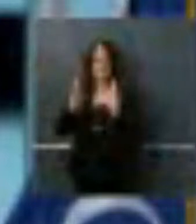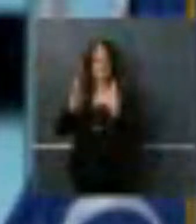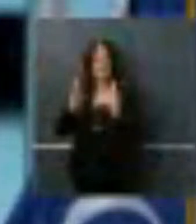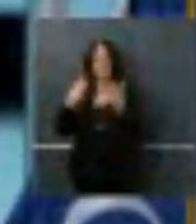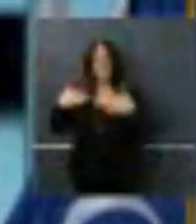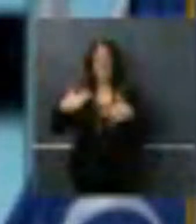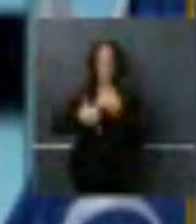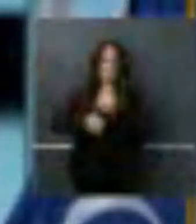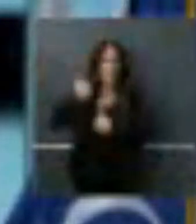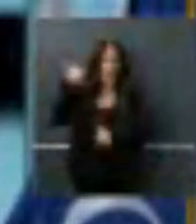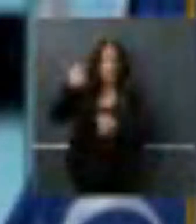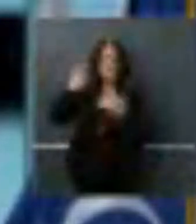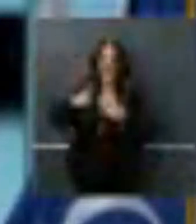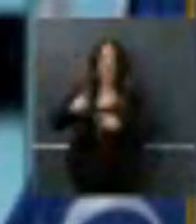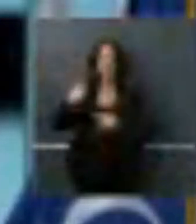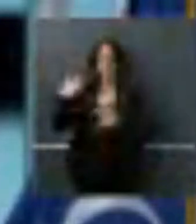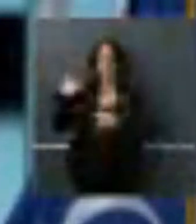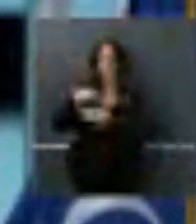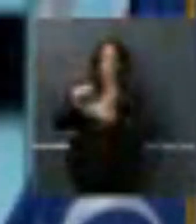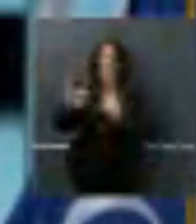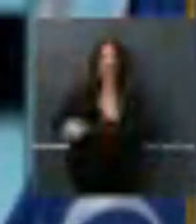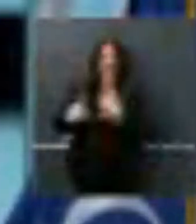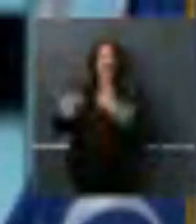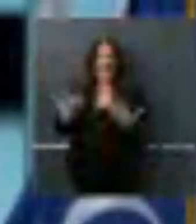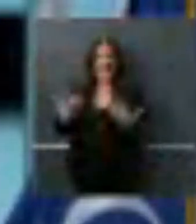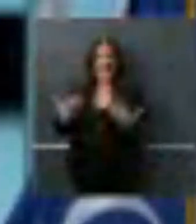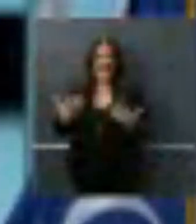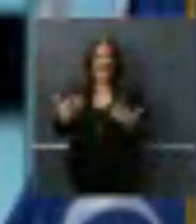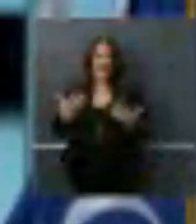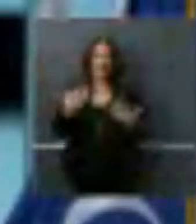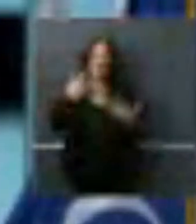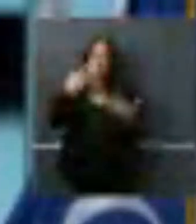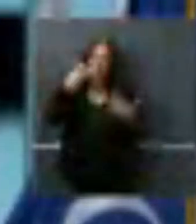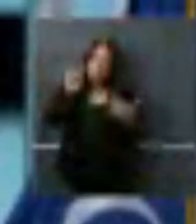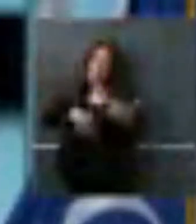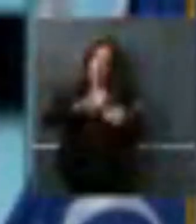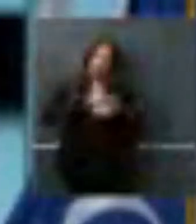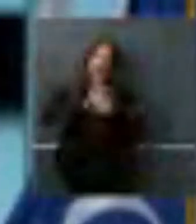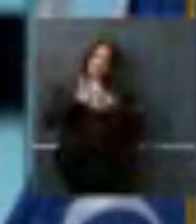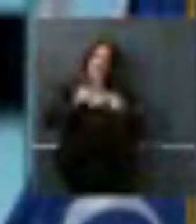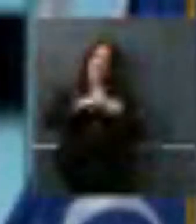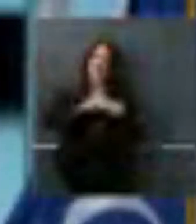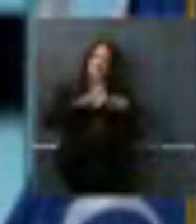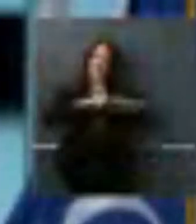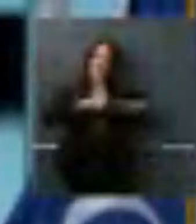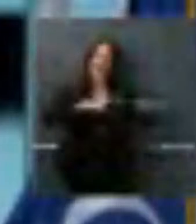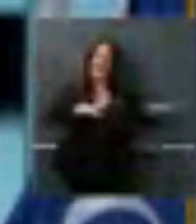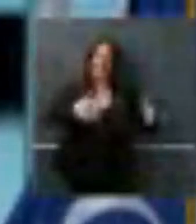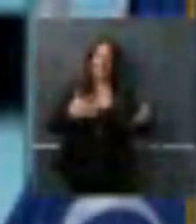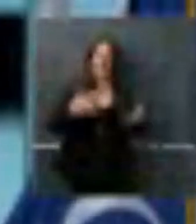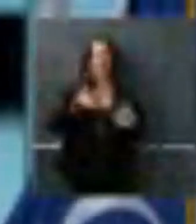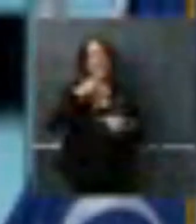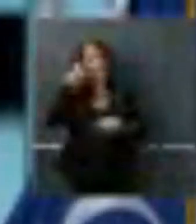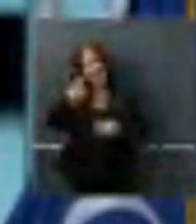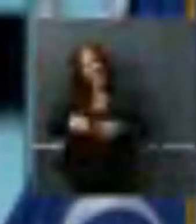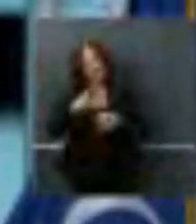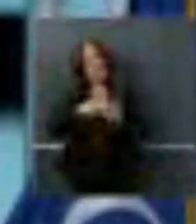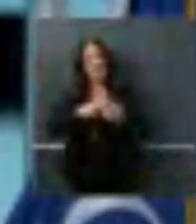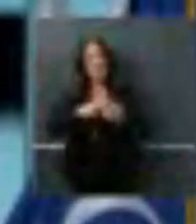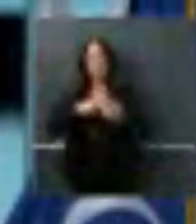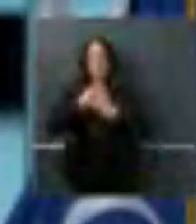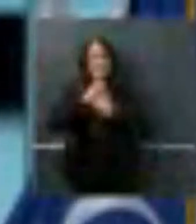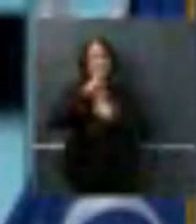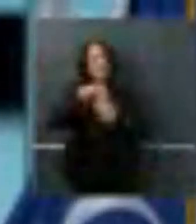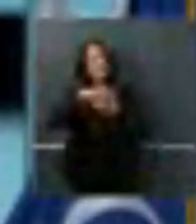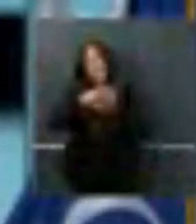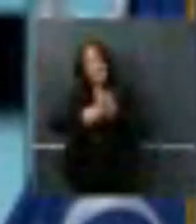disease continues to spread, and we need to continue to spread the word of vigilance and maintain our values to one